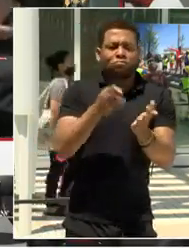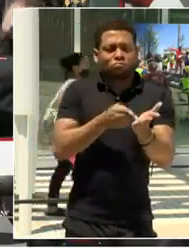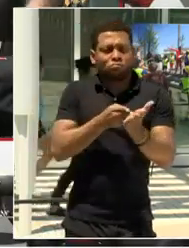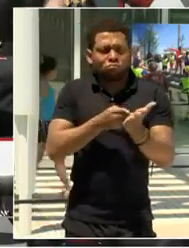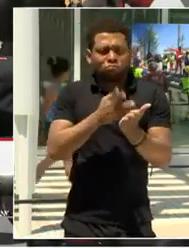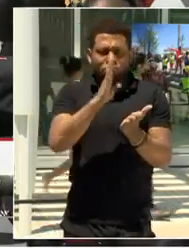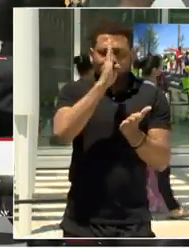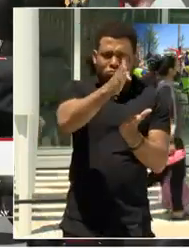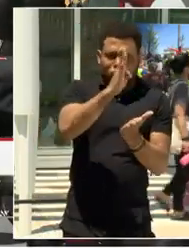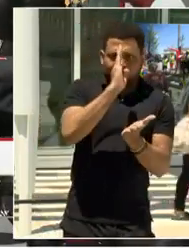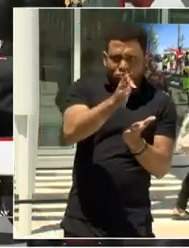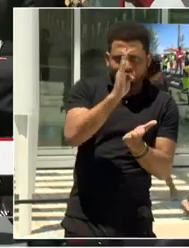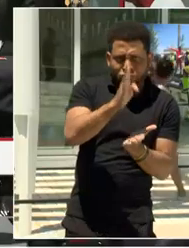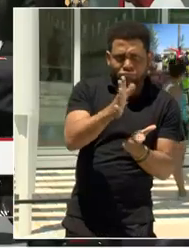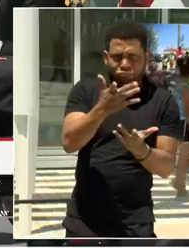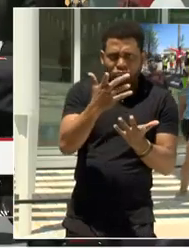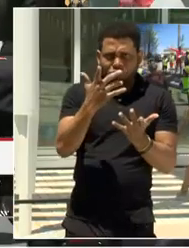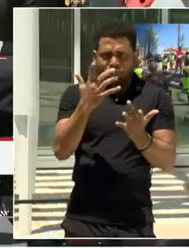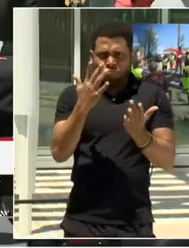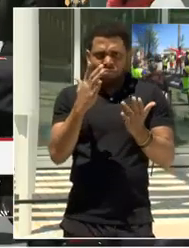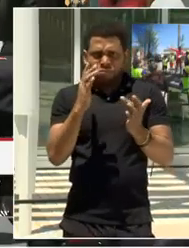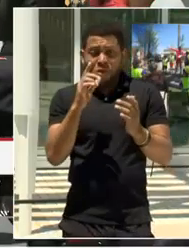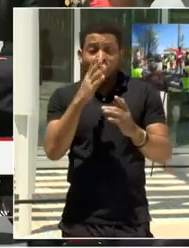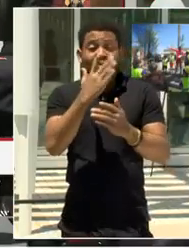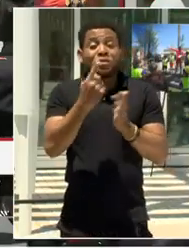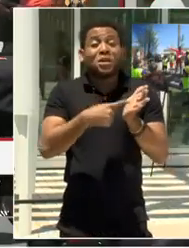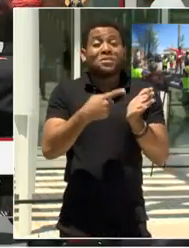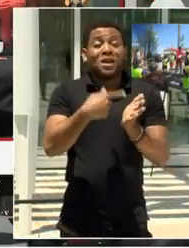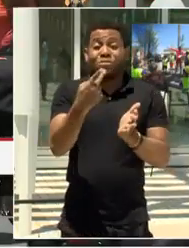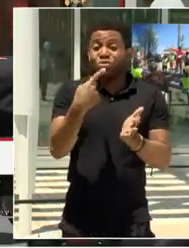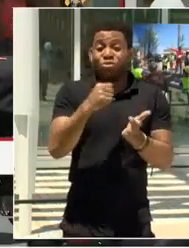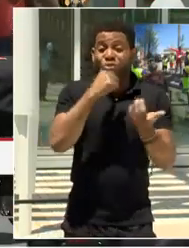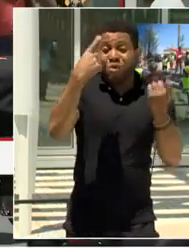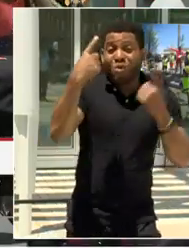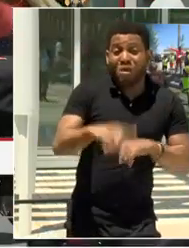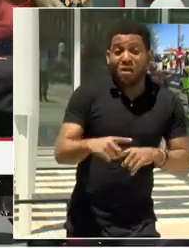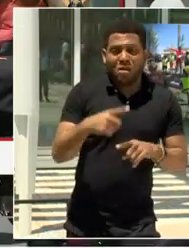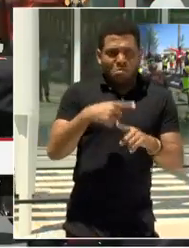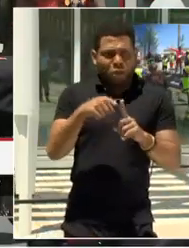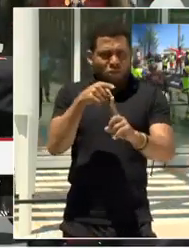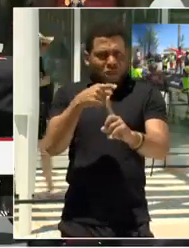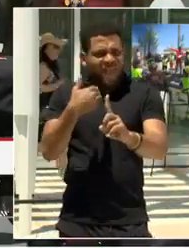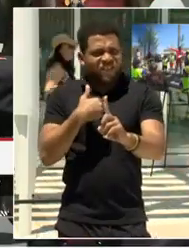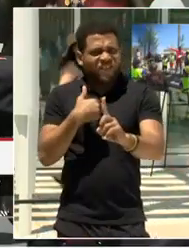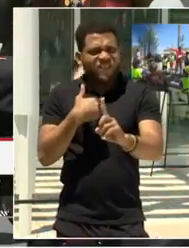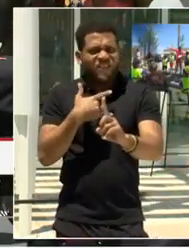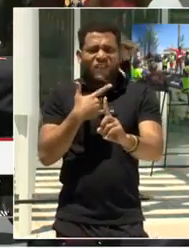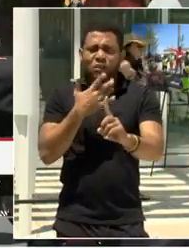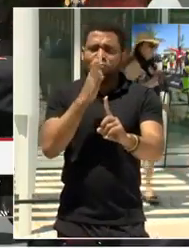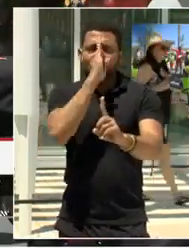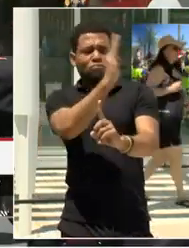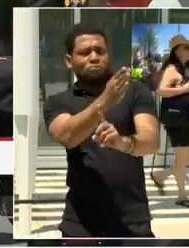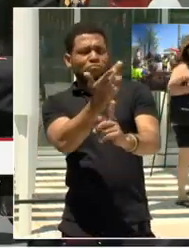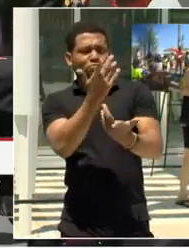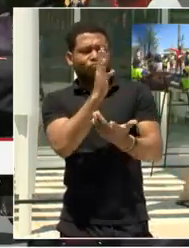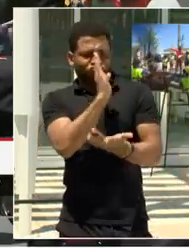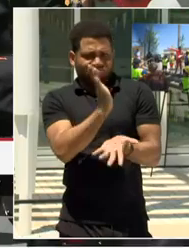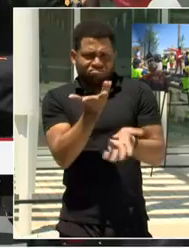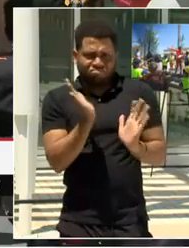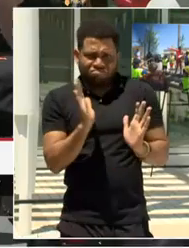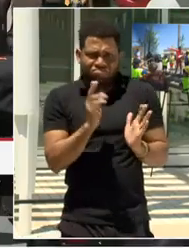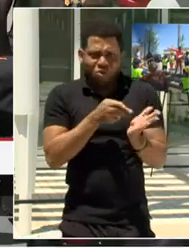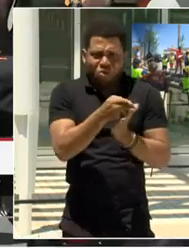anybody who was in earshot what he thought about this site. People like Arthur Kincaid, who's my next door neighbor. People like Hallie Burton,